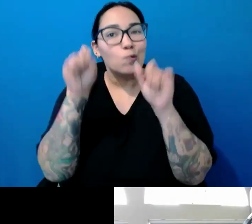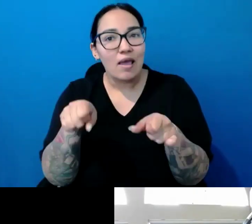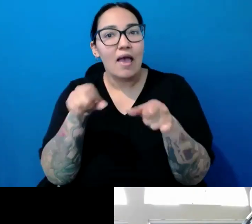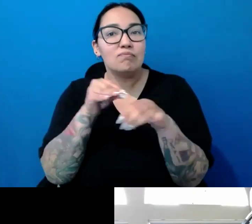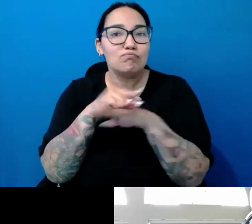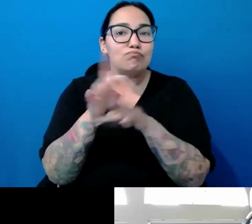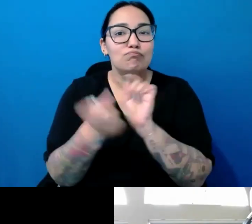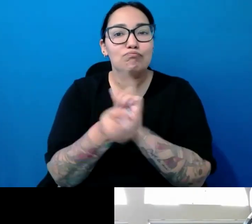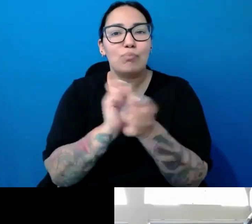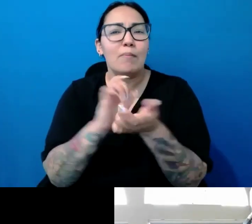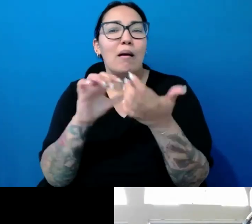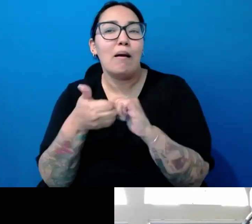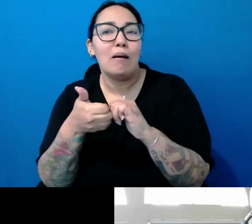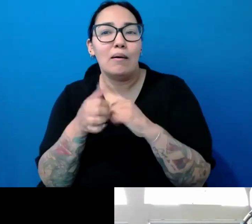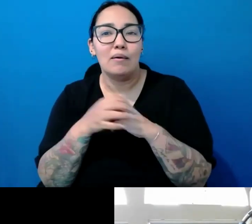difference?